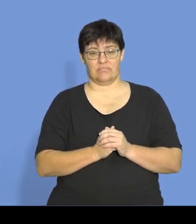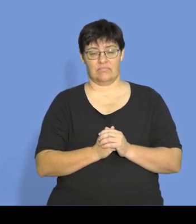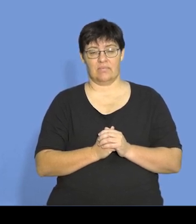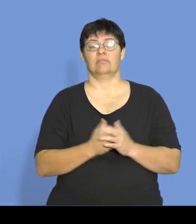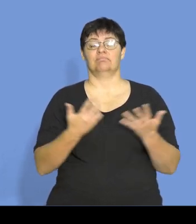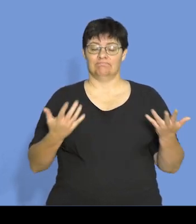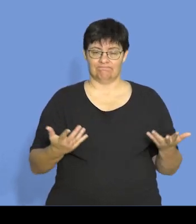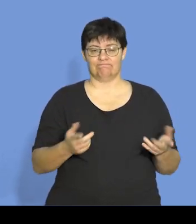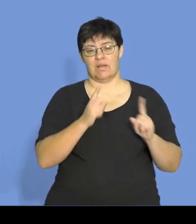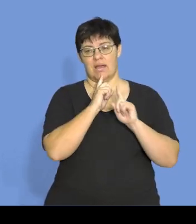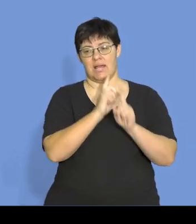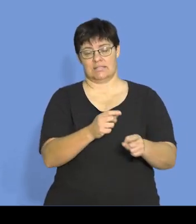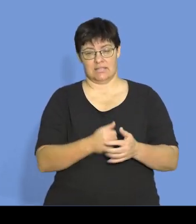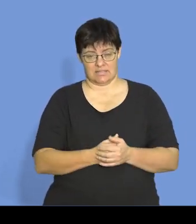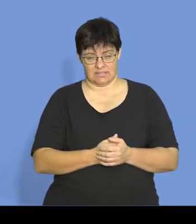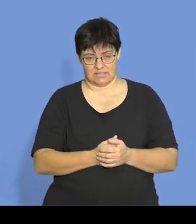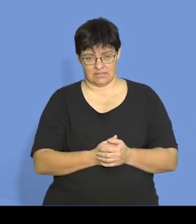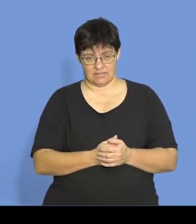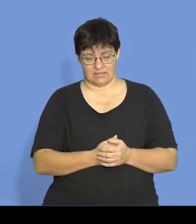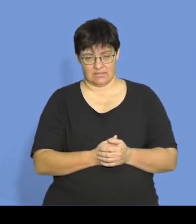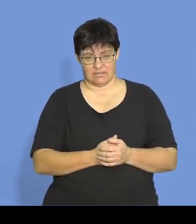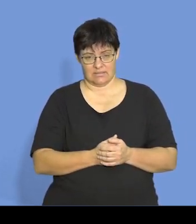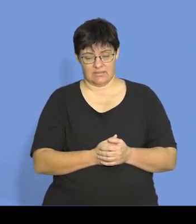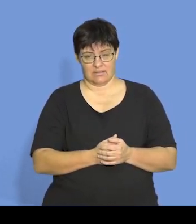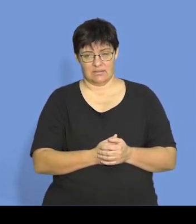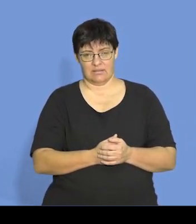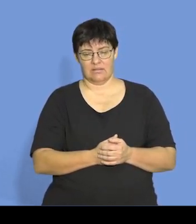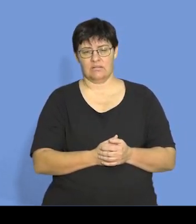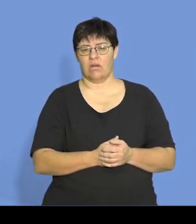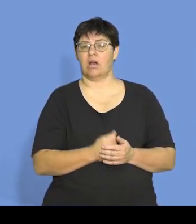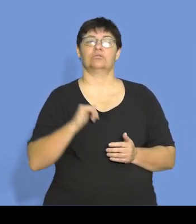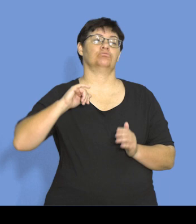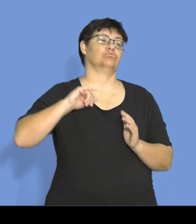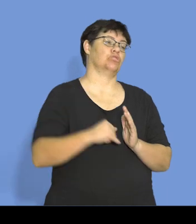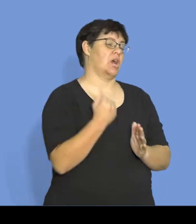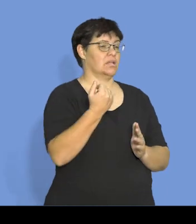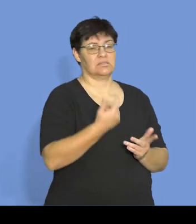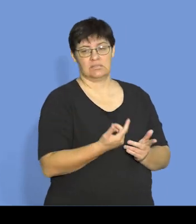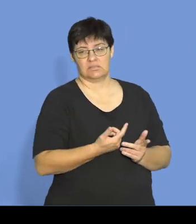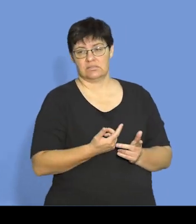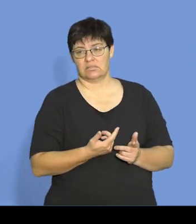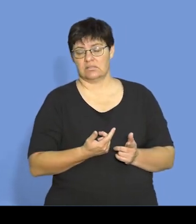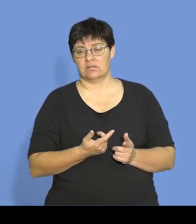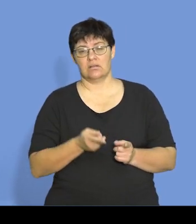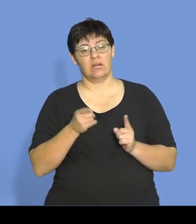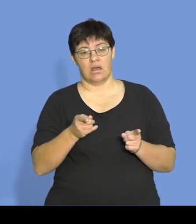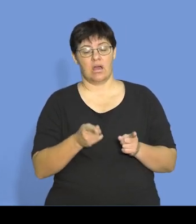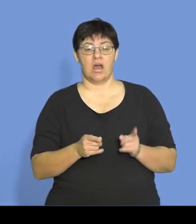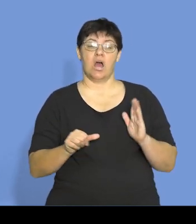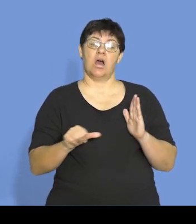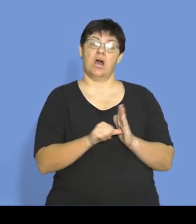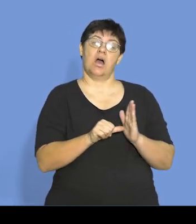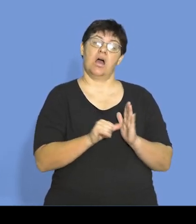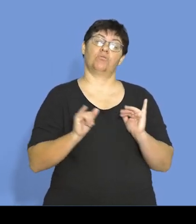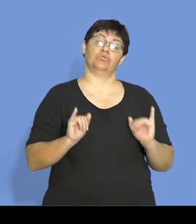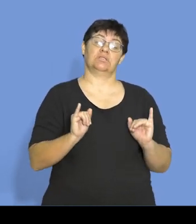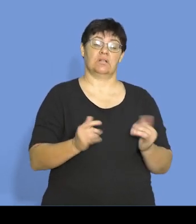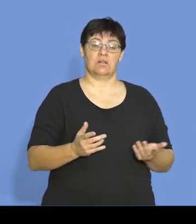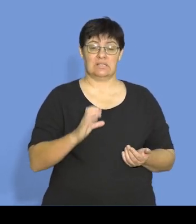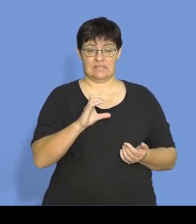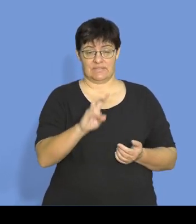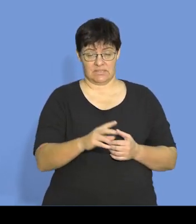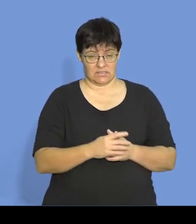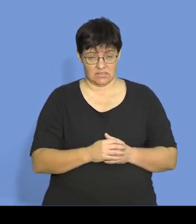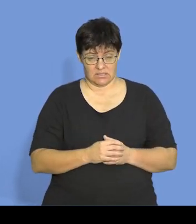And that's how you will then write your solution. So you don't just then, as soon as you get your critical values,